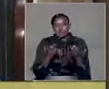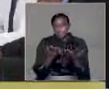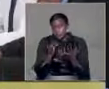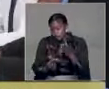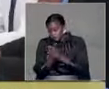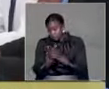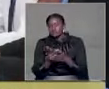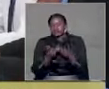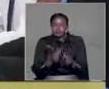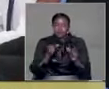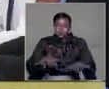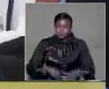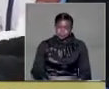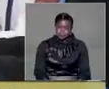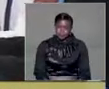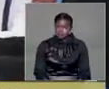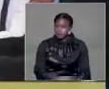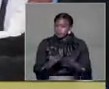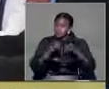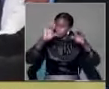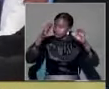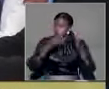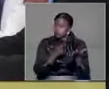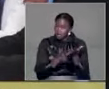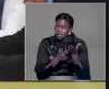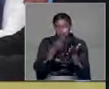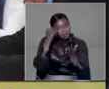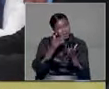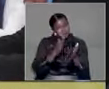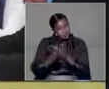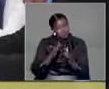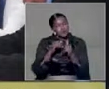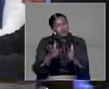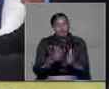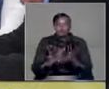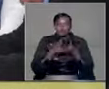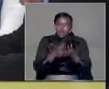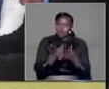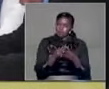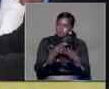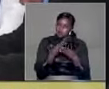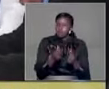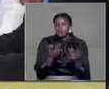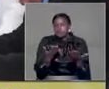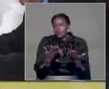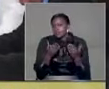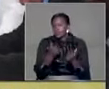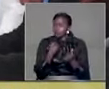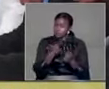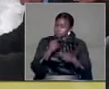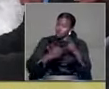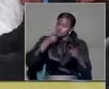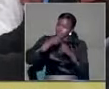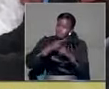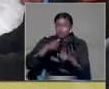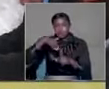possible. He commended Uganda for its preparedness to help in the fight. Tedros said they were still lobbying for more vaccines to